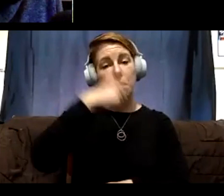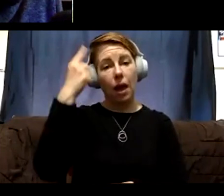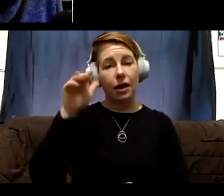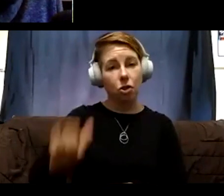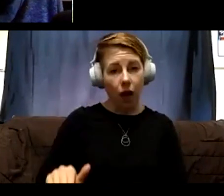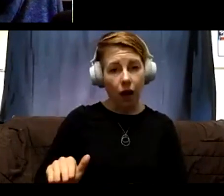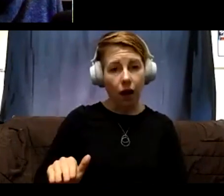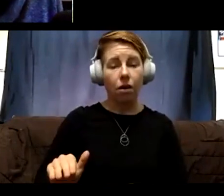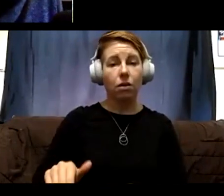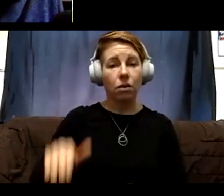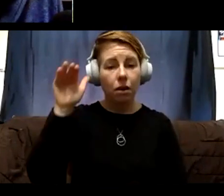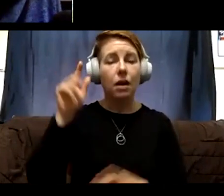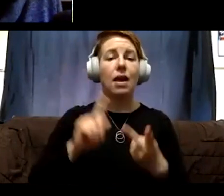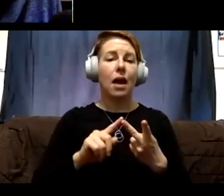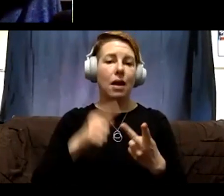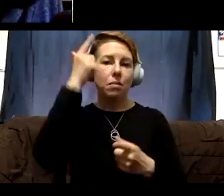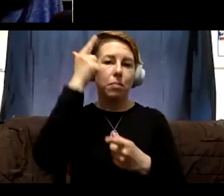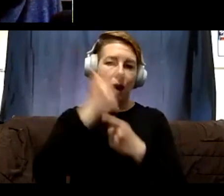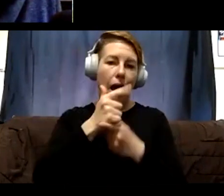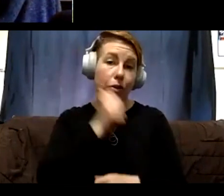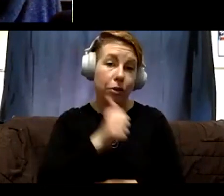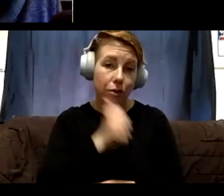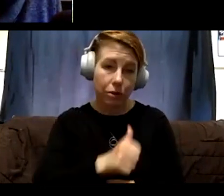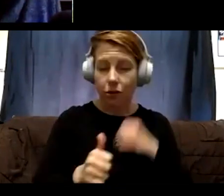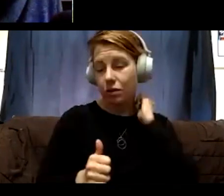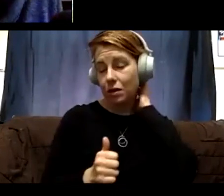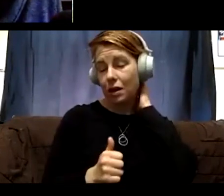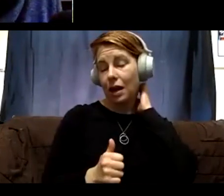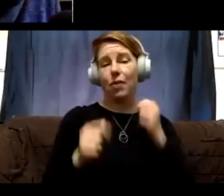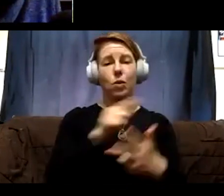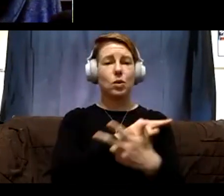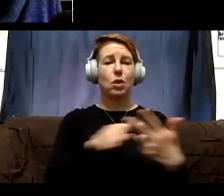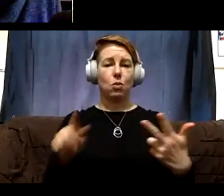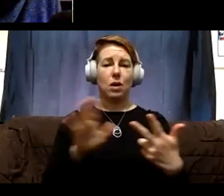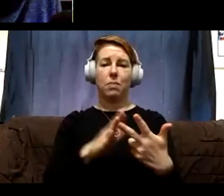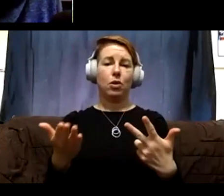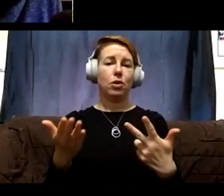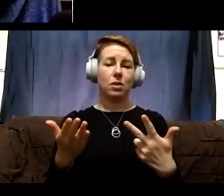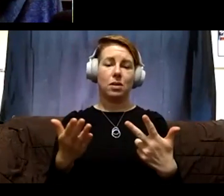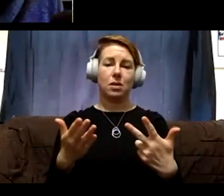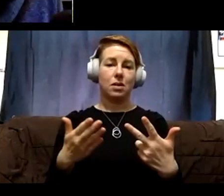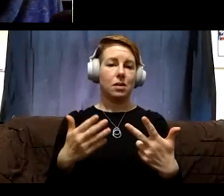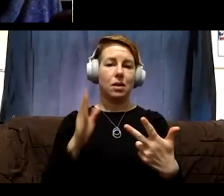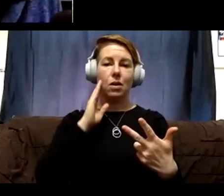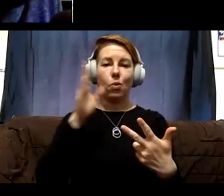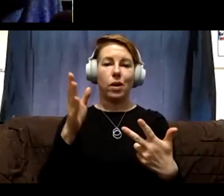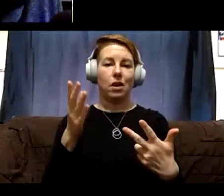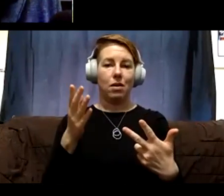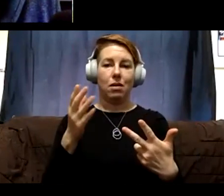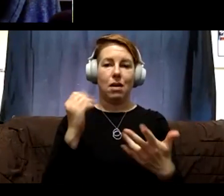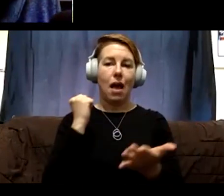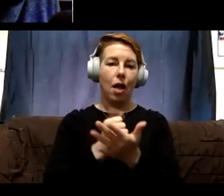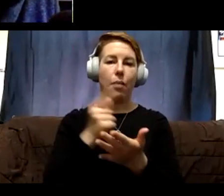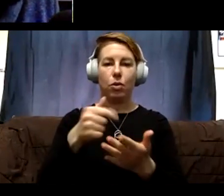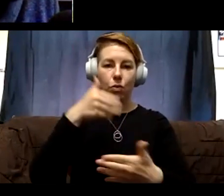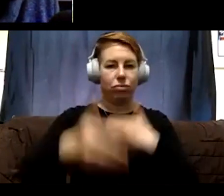And like, I think between those three books, like that, I think you're going to be off to a tremendous, tremendous